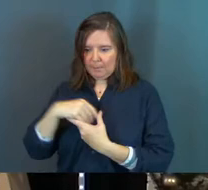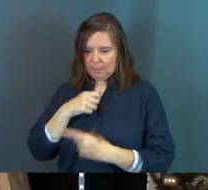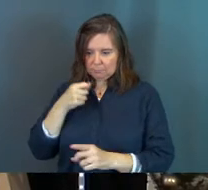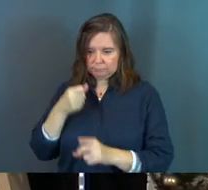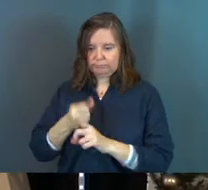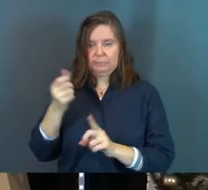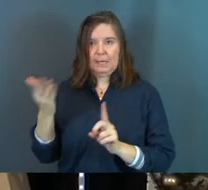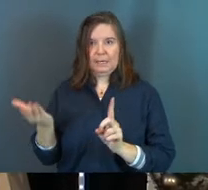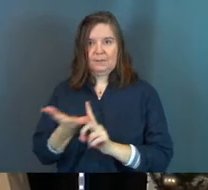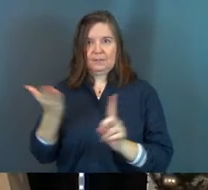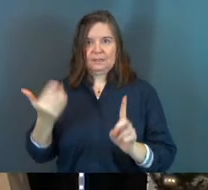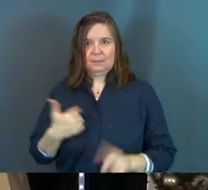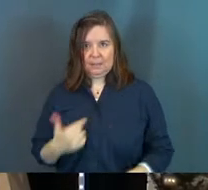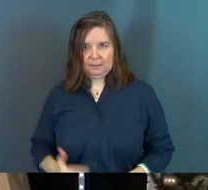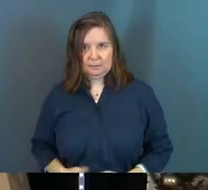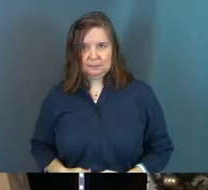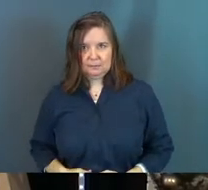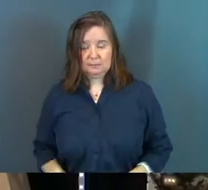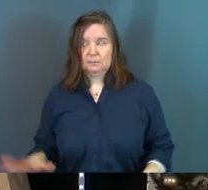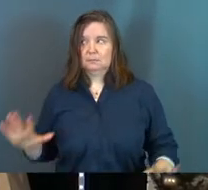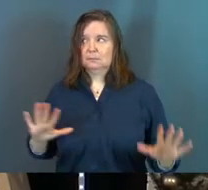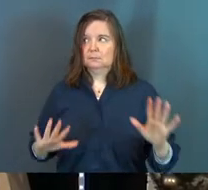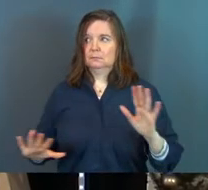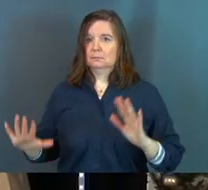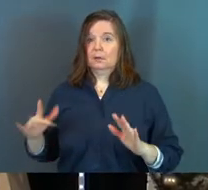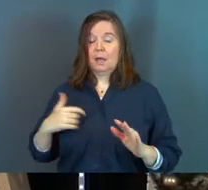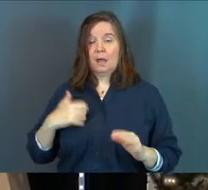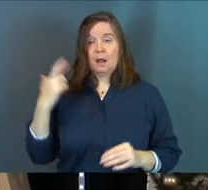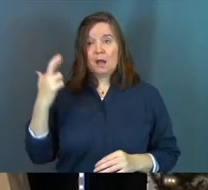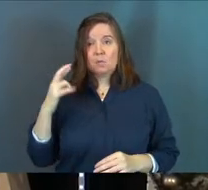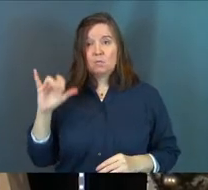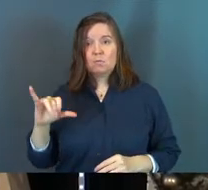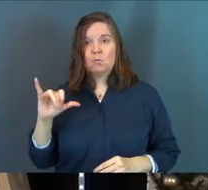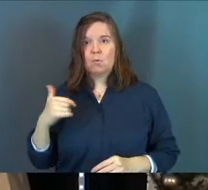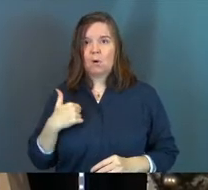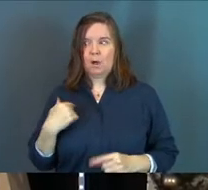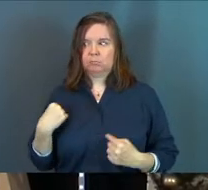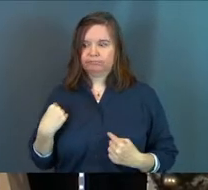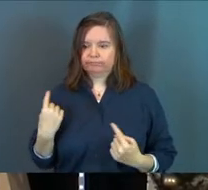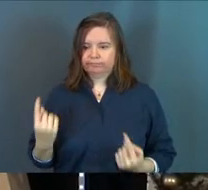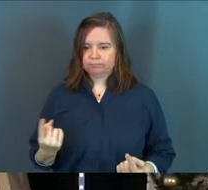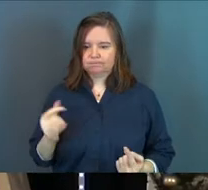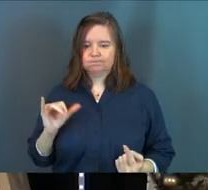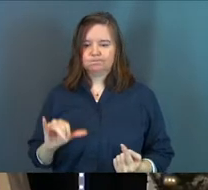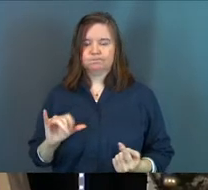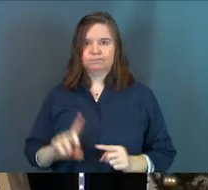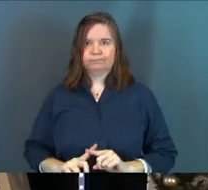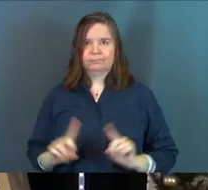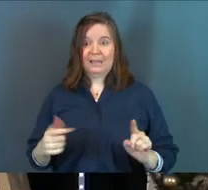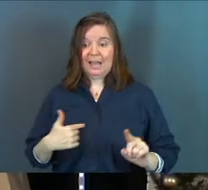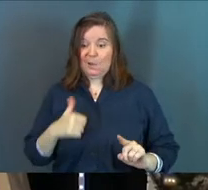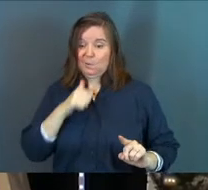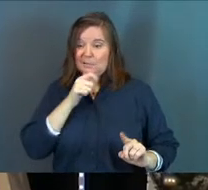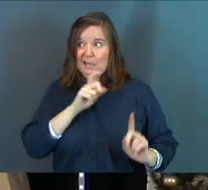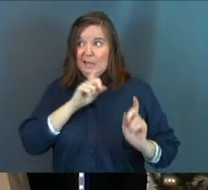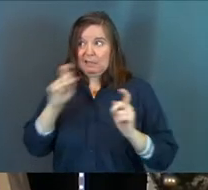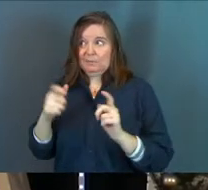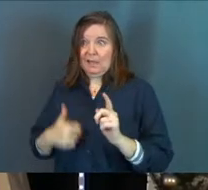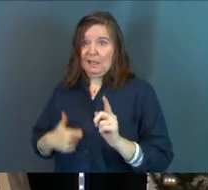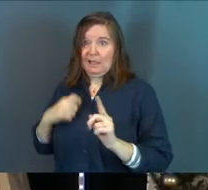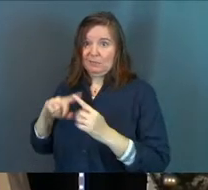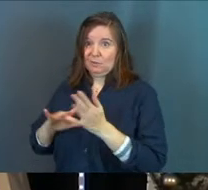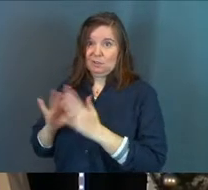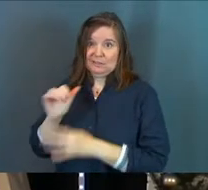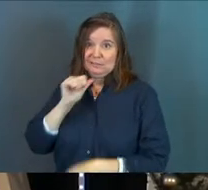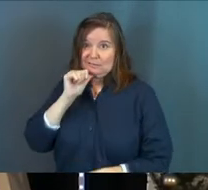and convicted me. And I realized what I had been doing. Not only was I not giving my life over